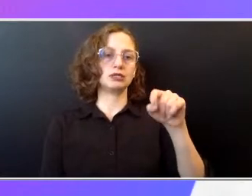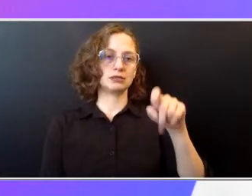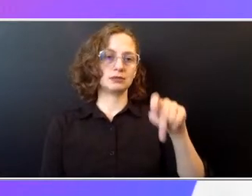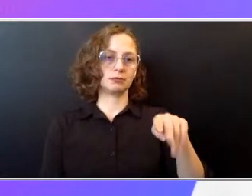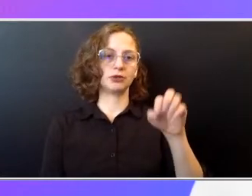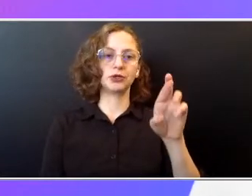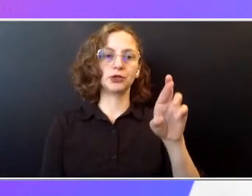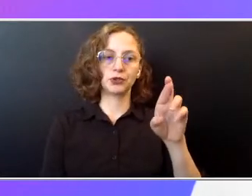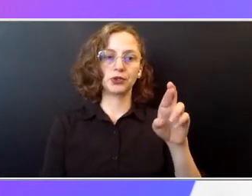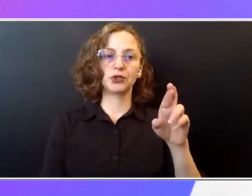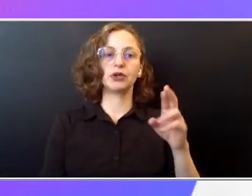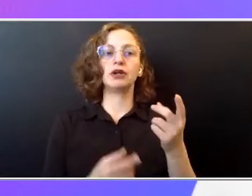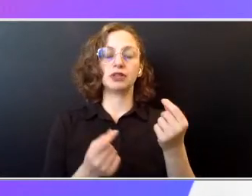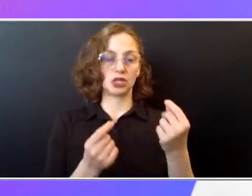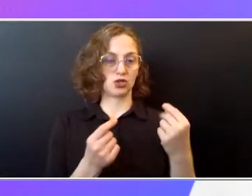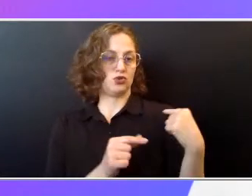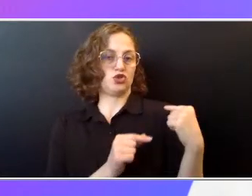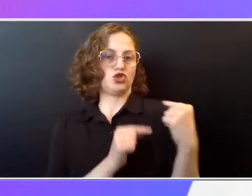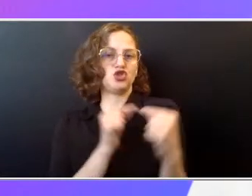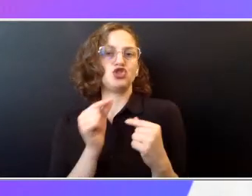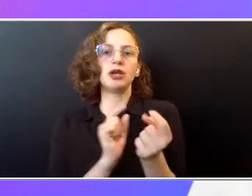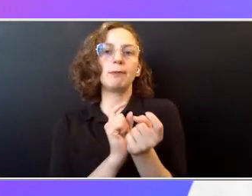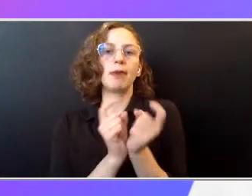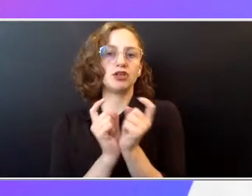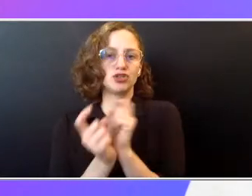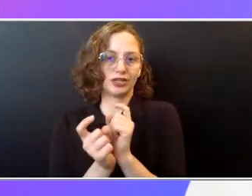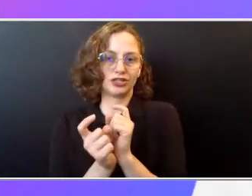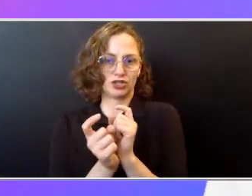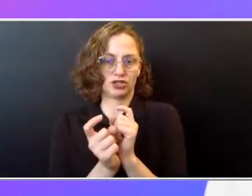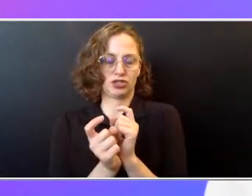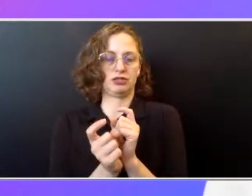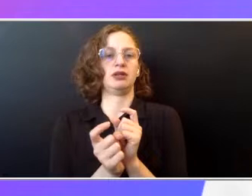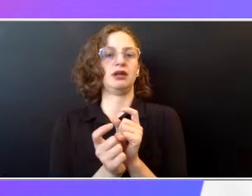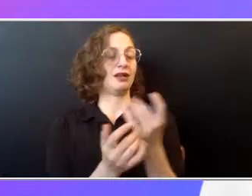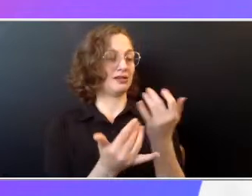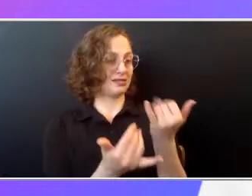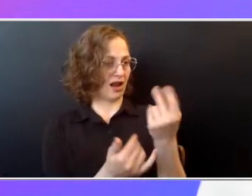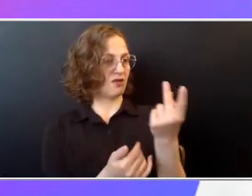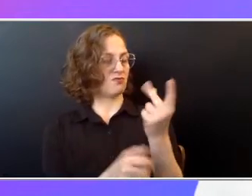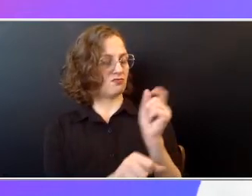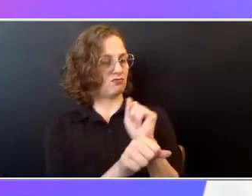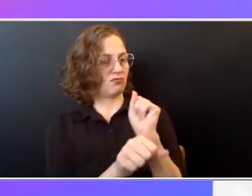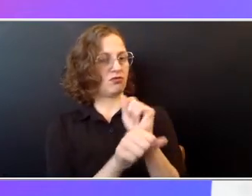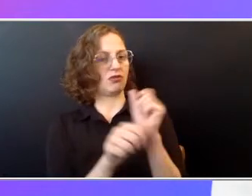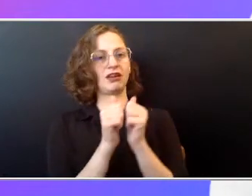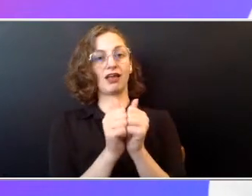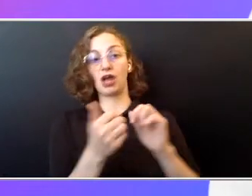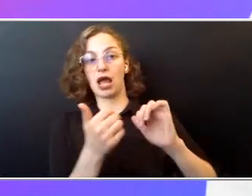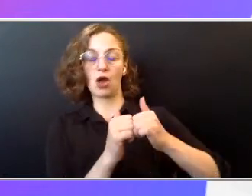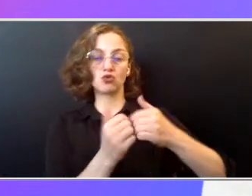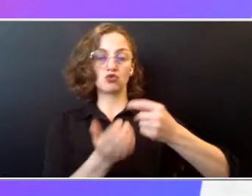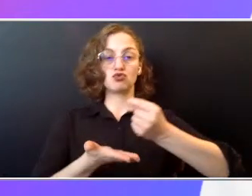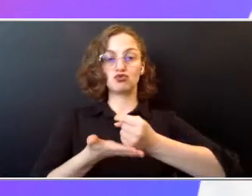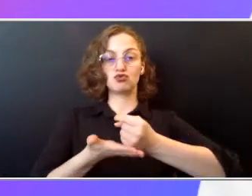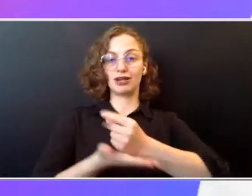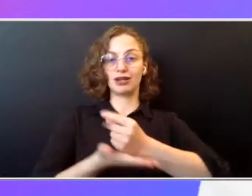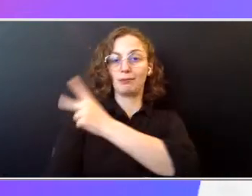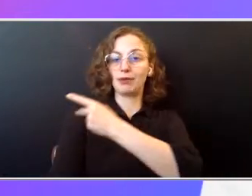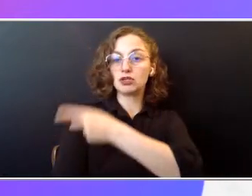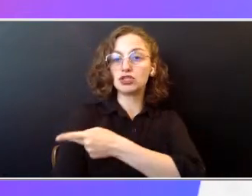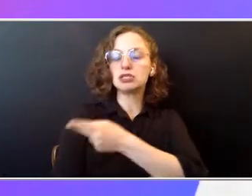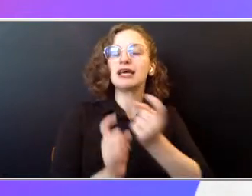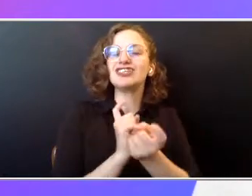them now on a protocol to treat these patients and change their genetic makeup so they don't make this high